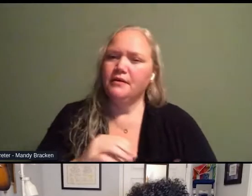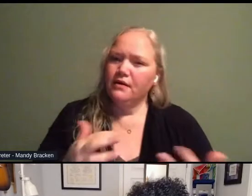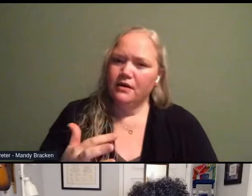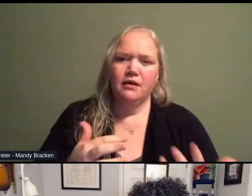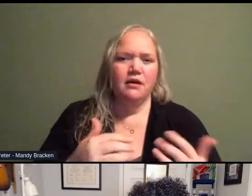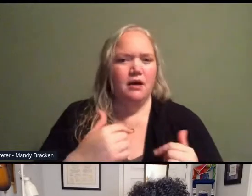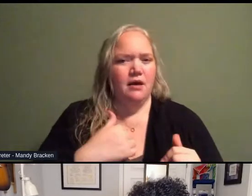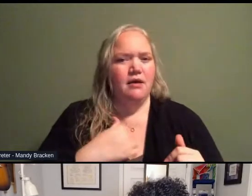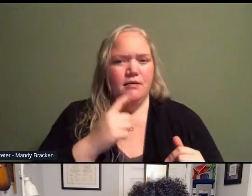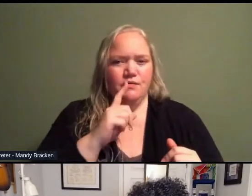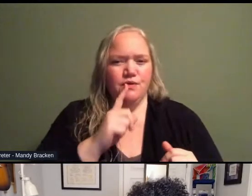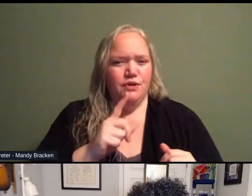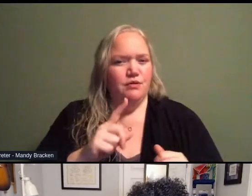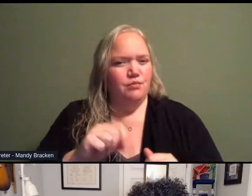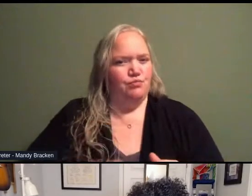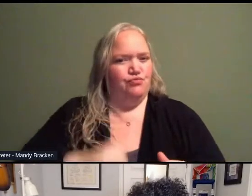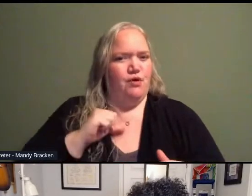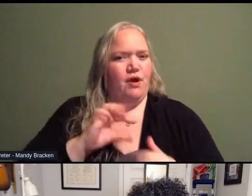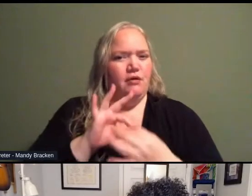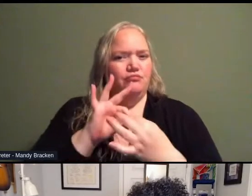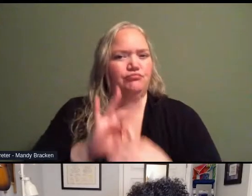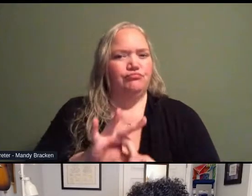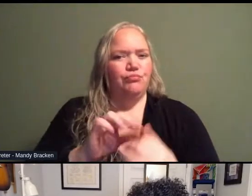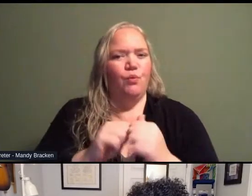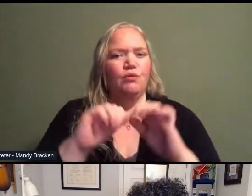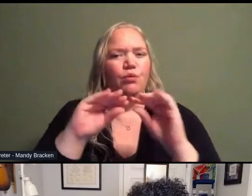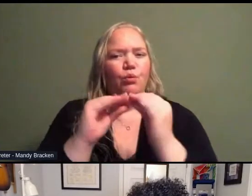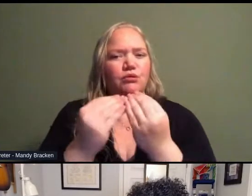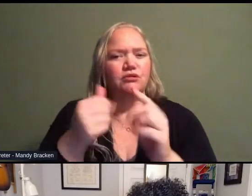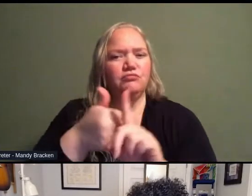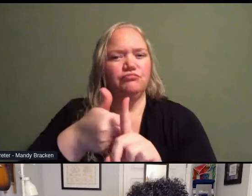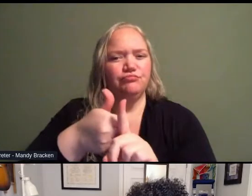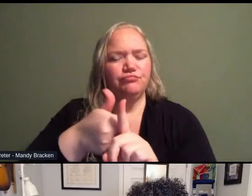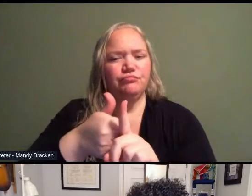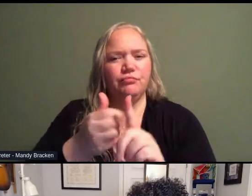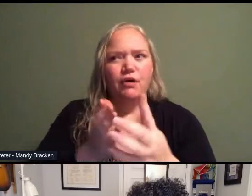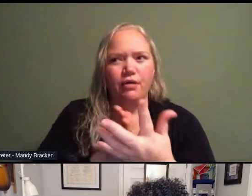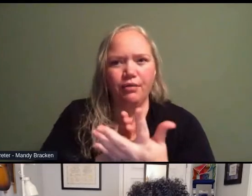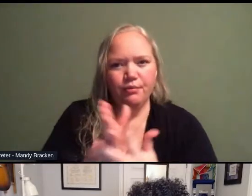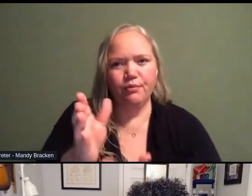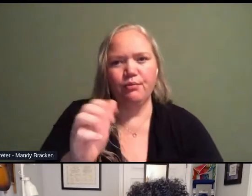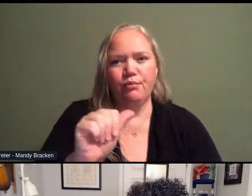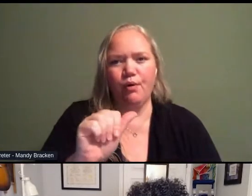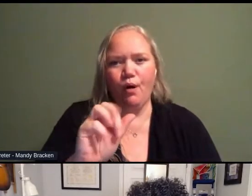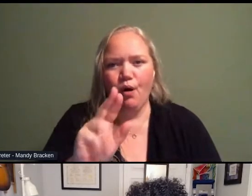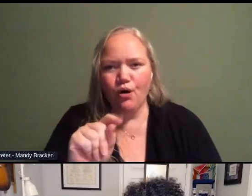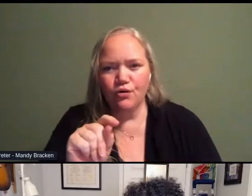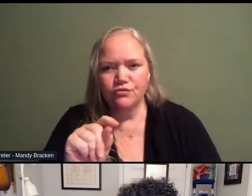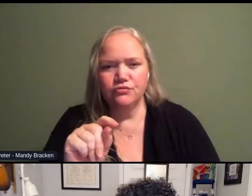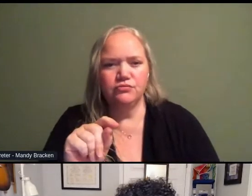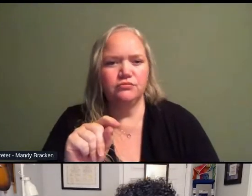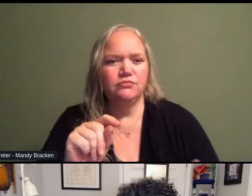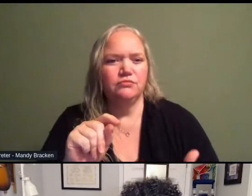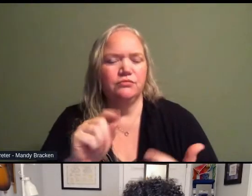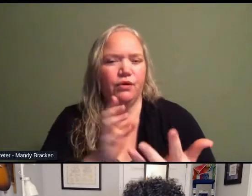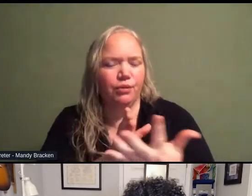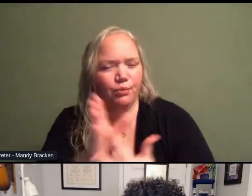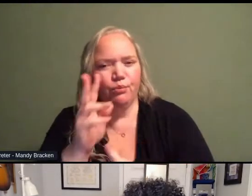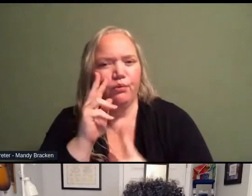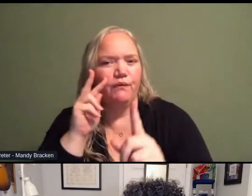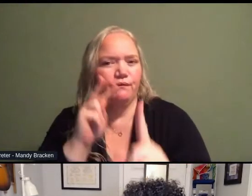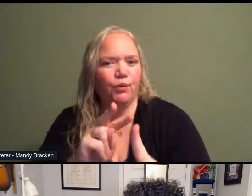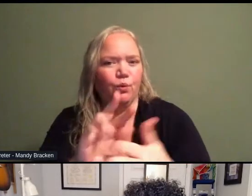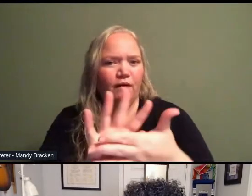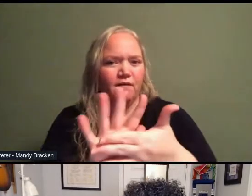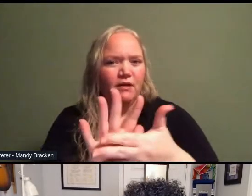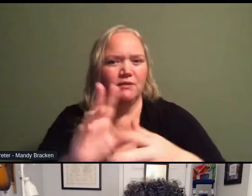an organization that really is, through art and through viewing of films of people together,